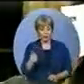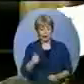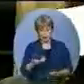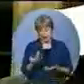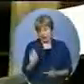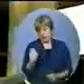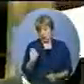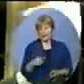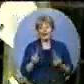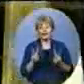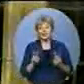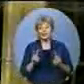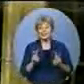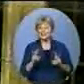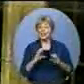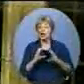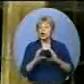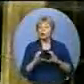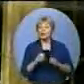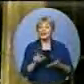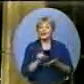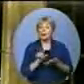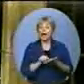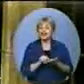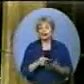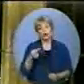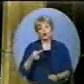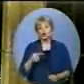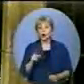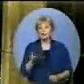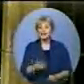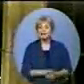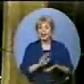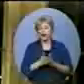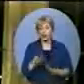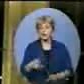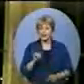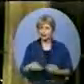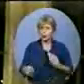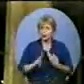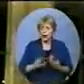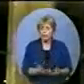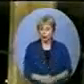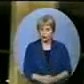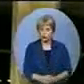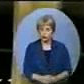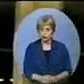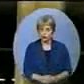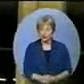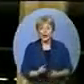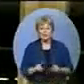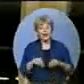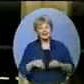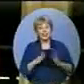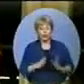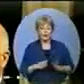have here in my hand. That's what we have going on here. Meanwhile, if this minister and his staff had bothered to take a look, they'd find